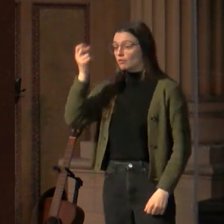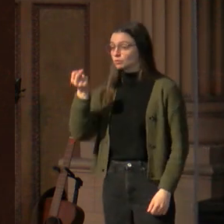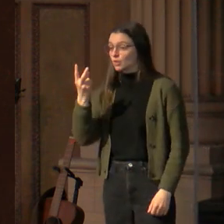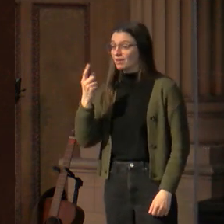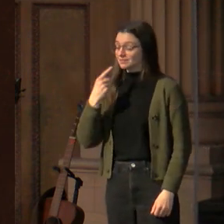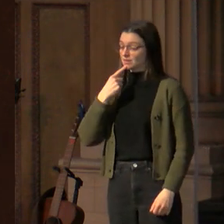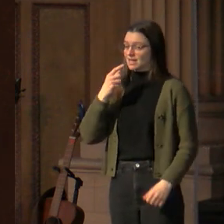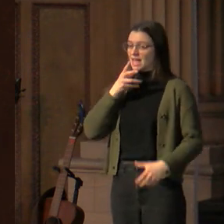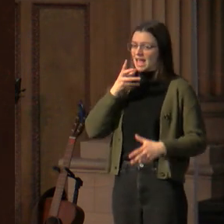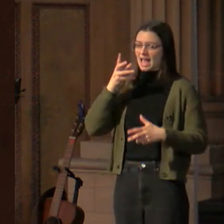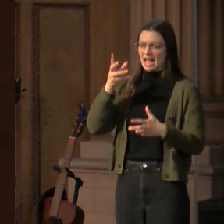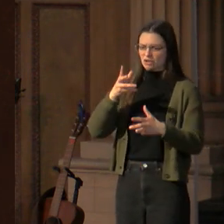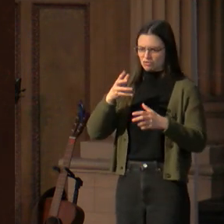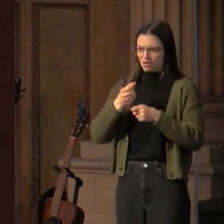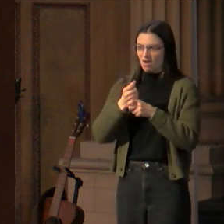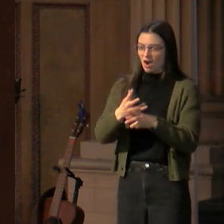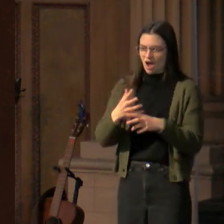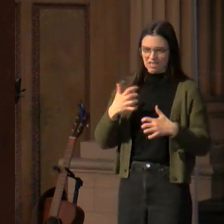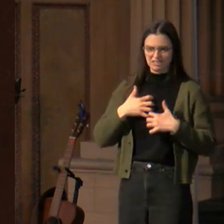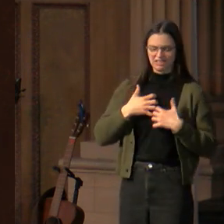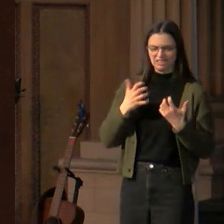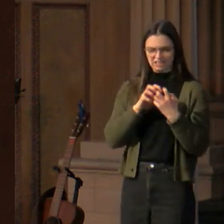but love covers all offenses.